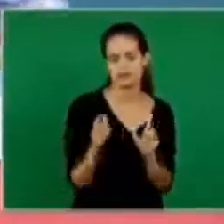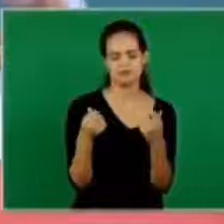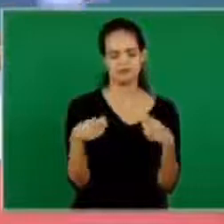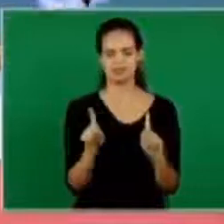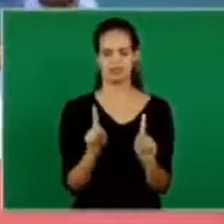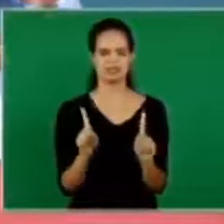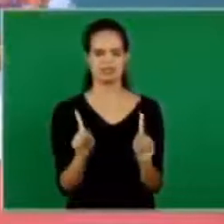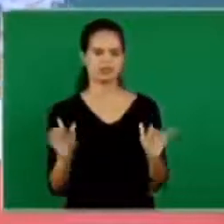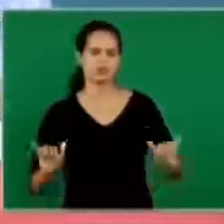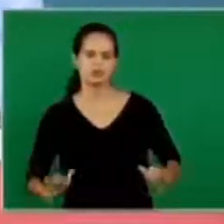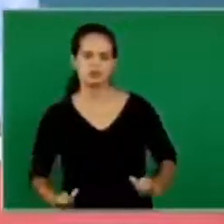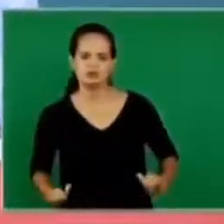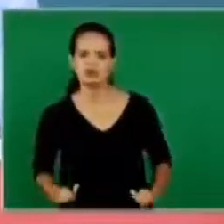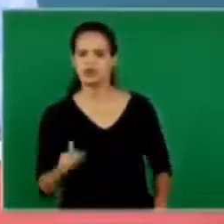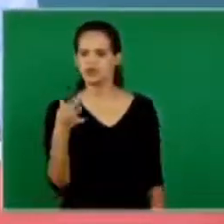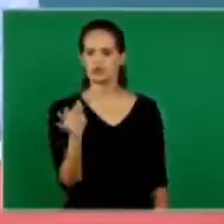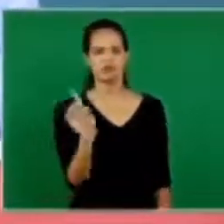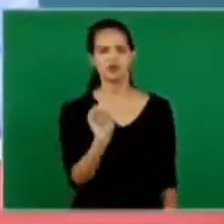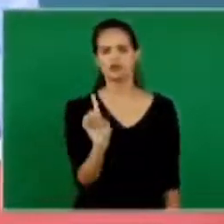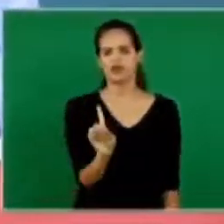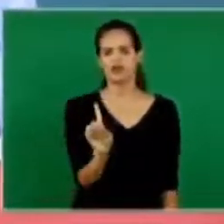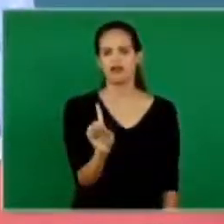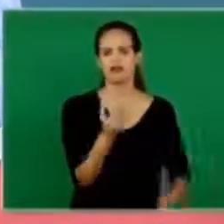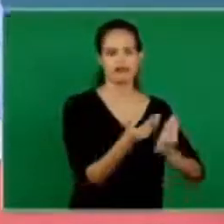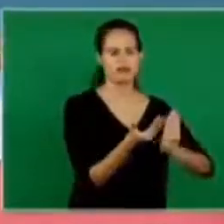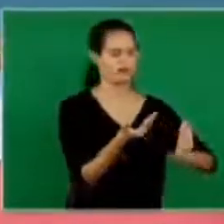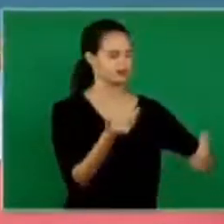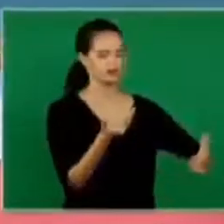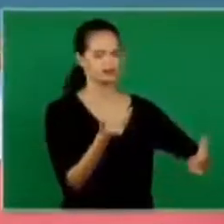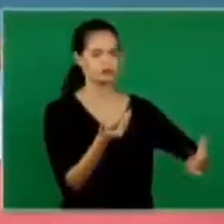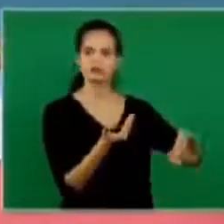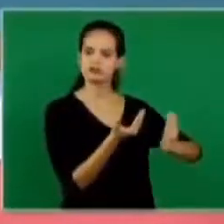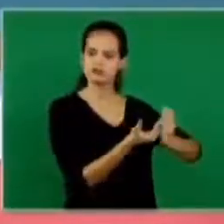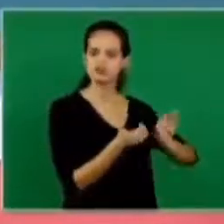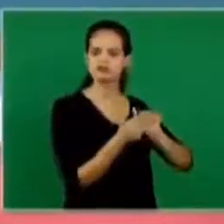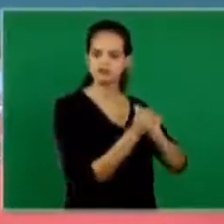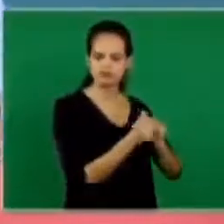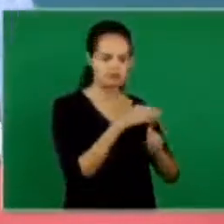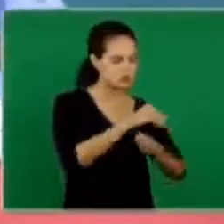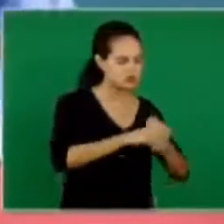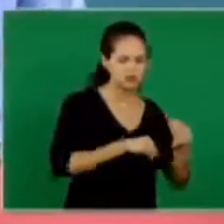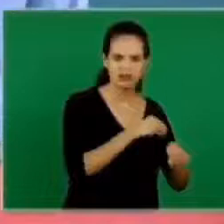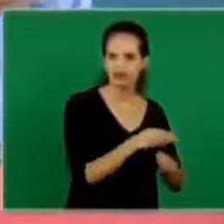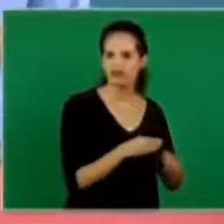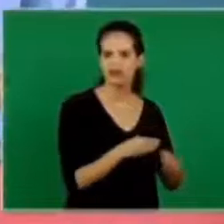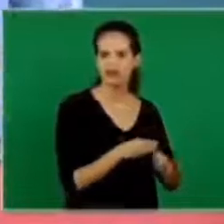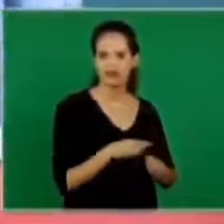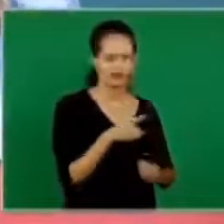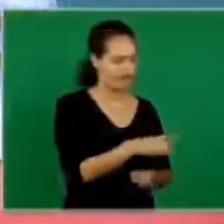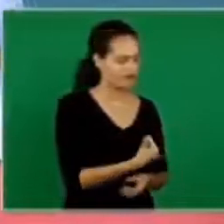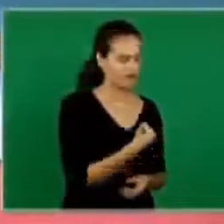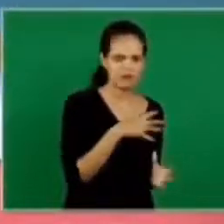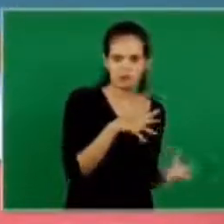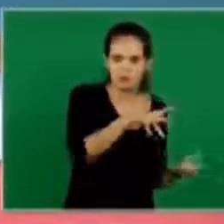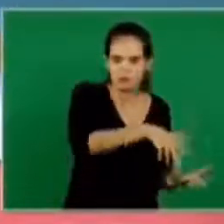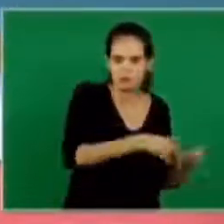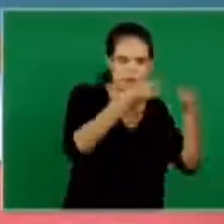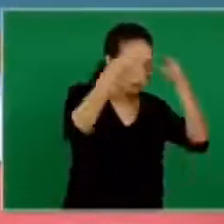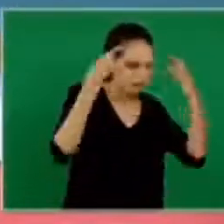suffer the pains of cross. Blessing, salvation, is grace without having to die to the world, without having